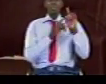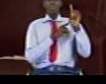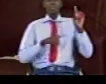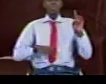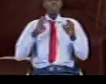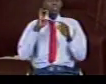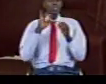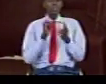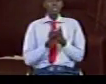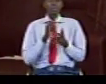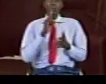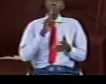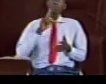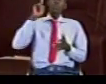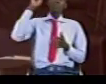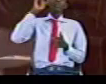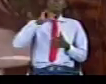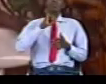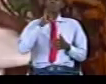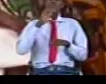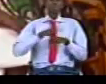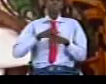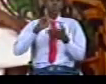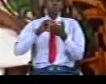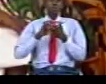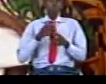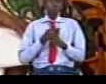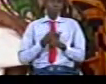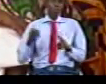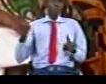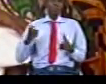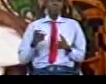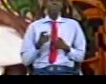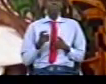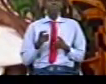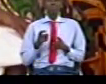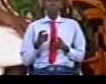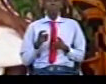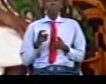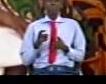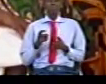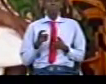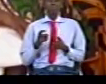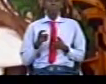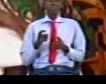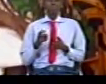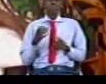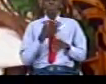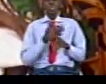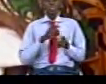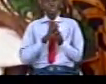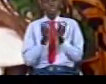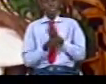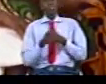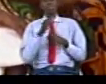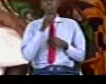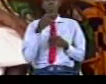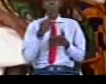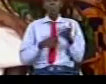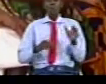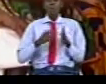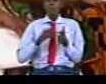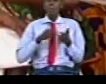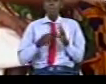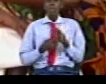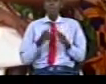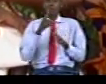to his own heart and what? Tell me out aloud. And changes not. What does that mean? You've